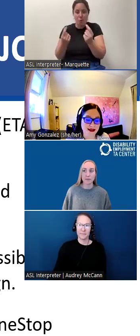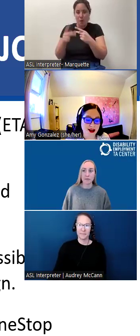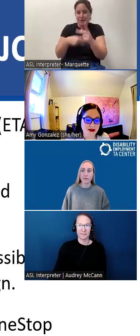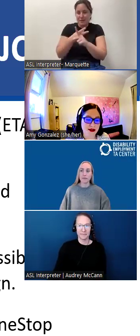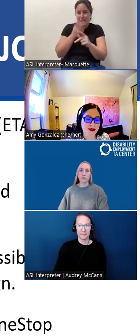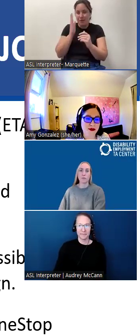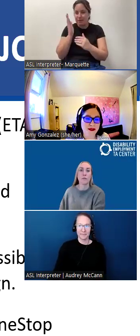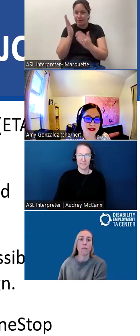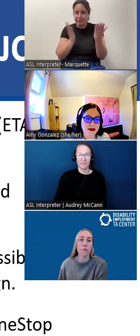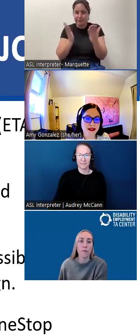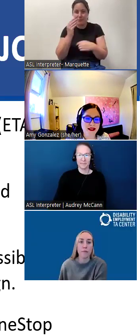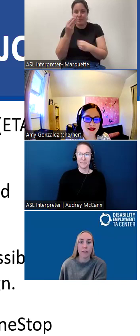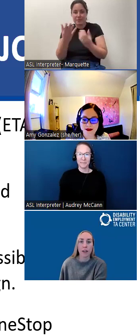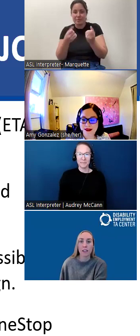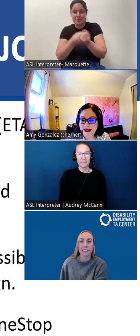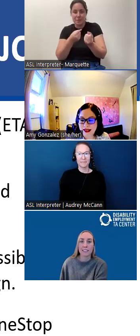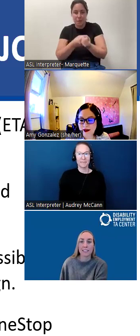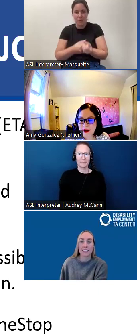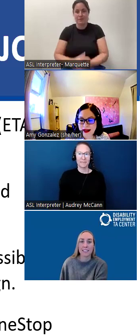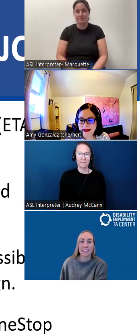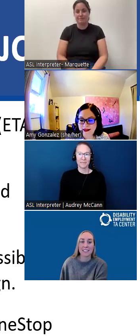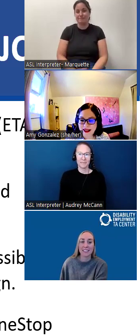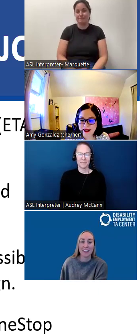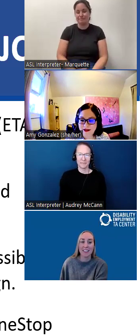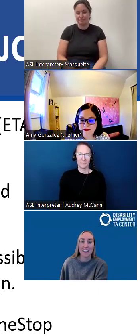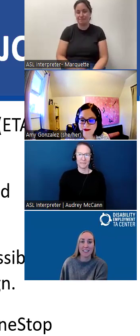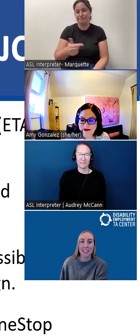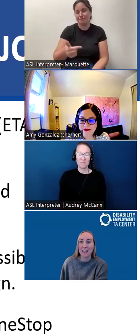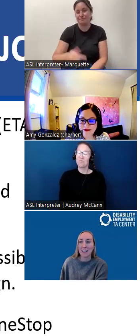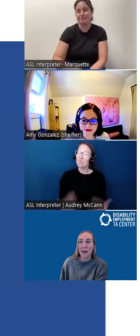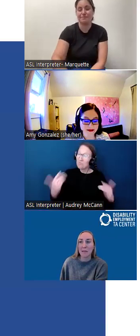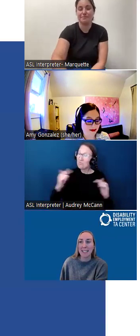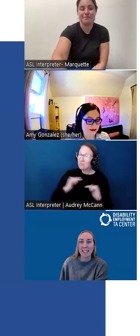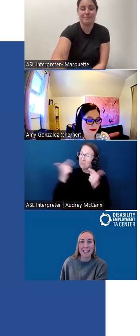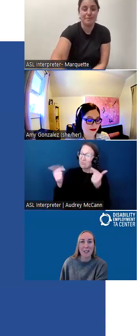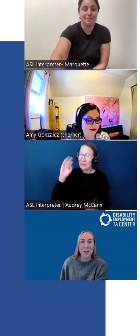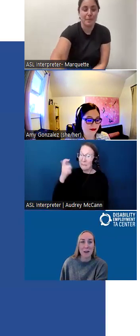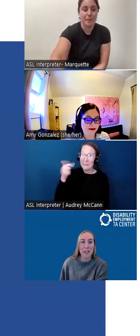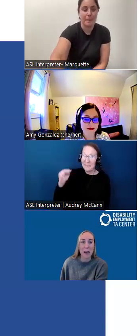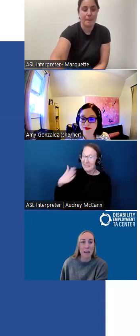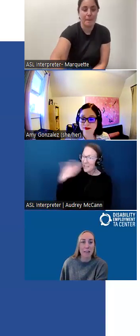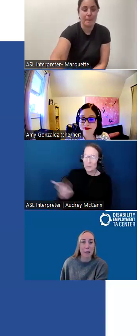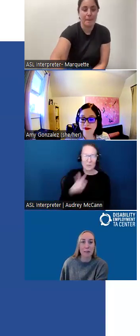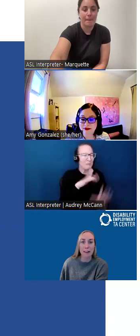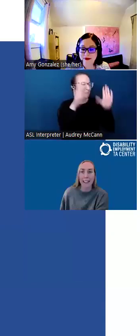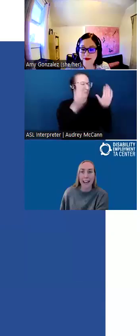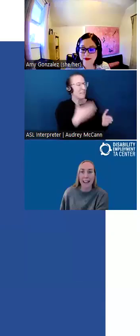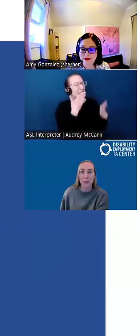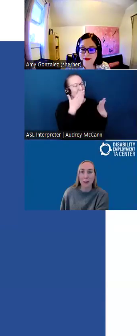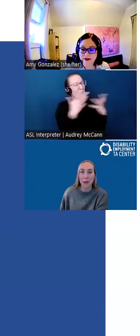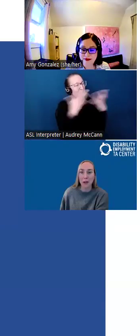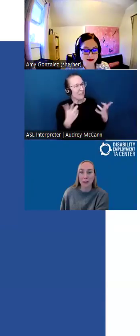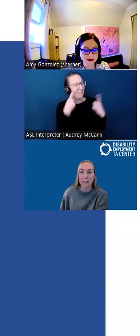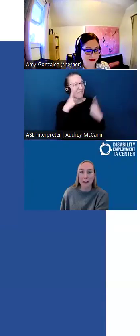providing to job seekers with disabilities. So take it away, Megan. Thank you. Amazing. Thank you so much, Amy, for providing